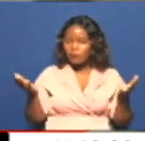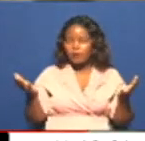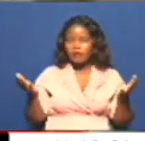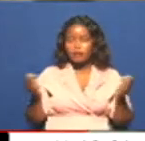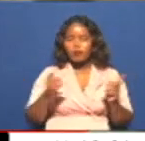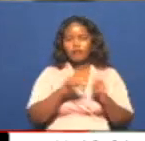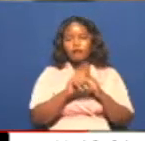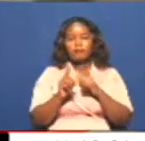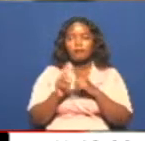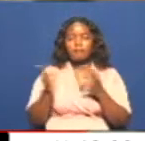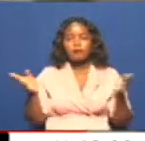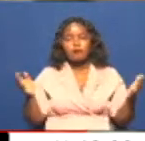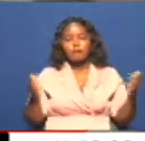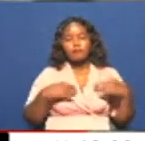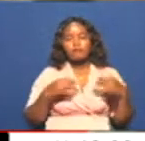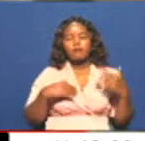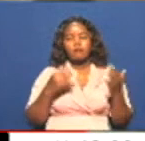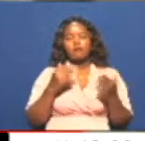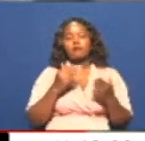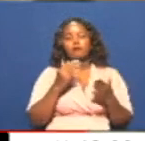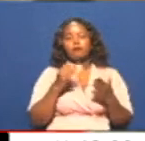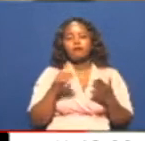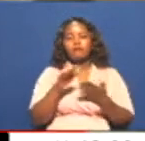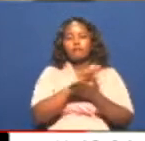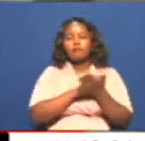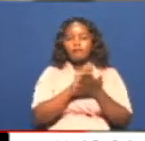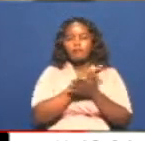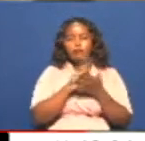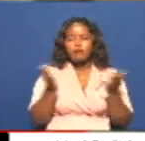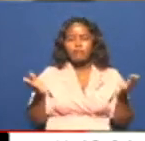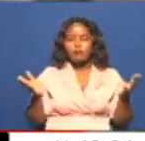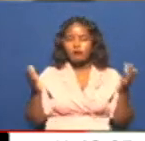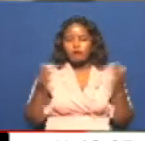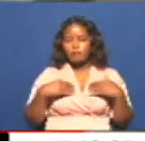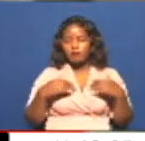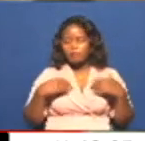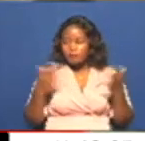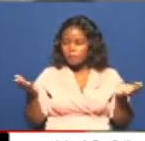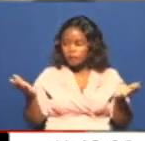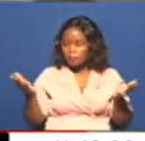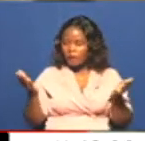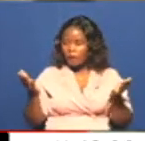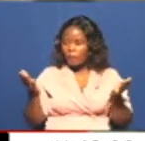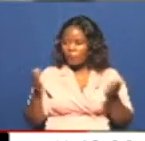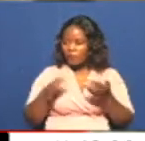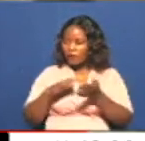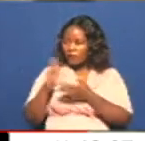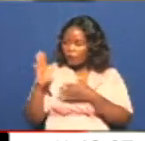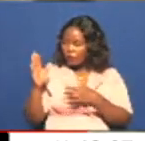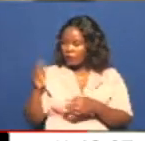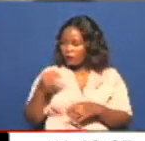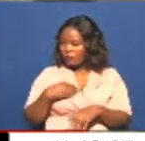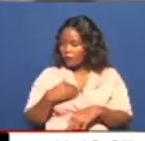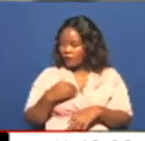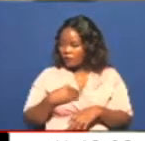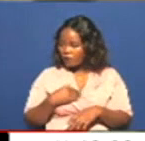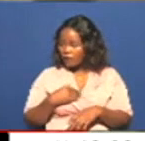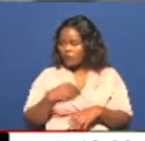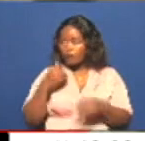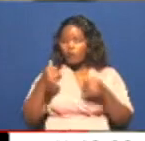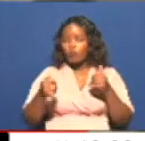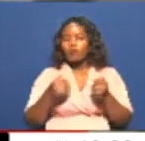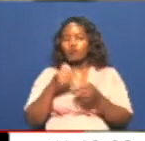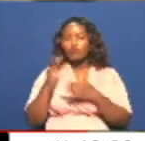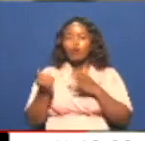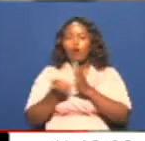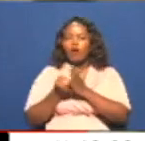with the previous setups. Mm-hmm. People were just basically running here and there. You know, you miss a nomination slot, you jump to the